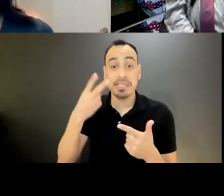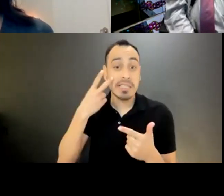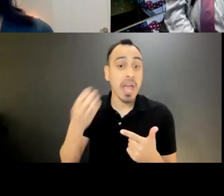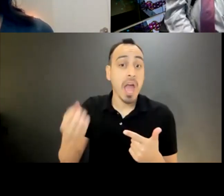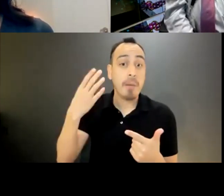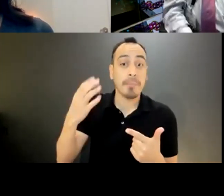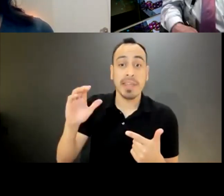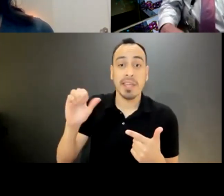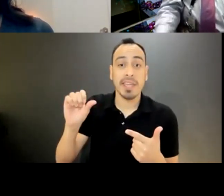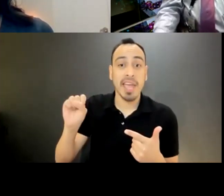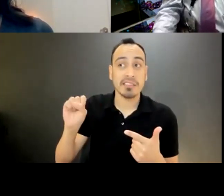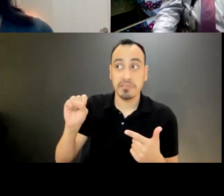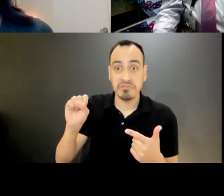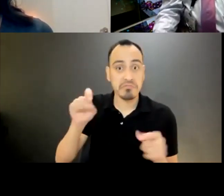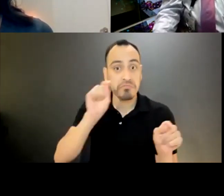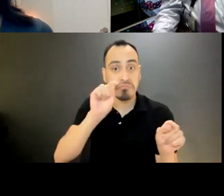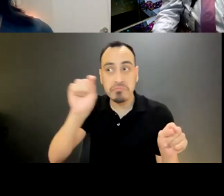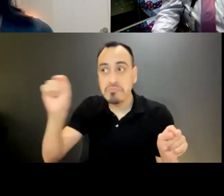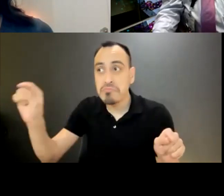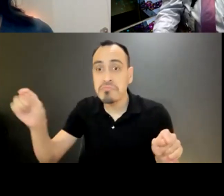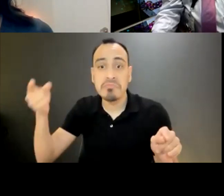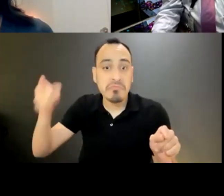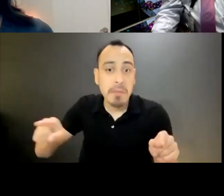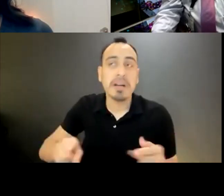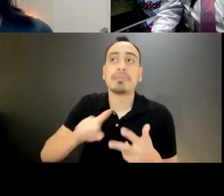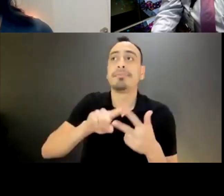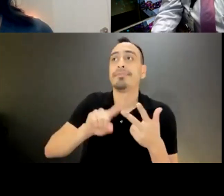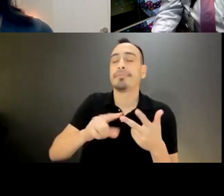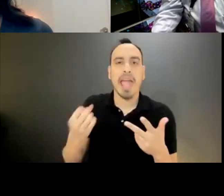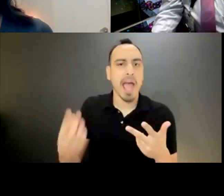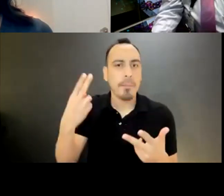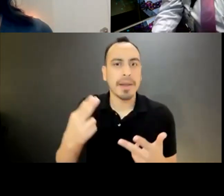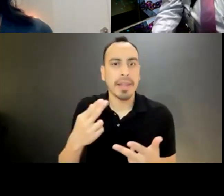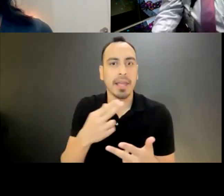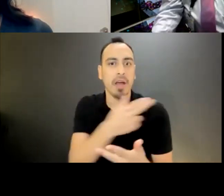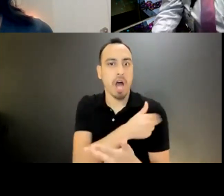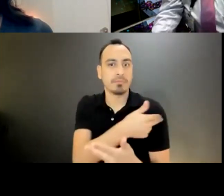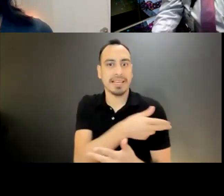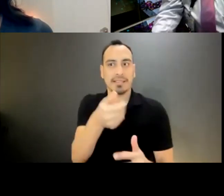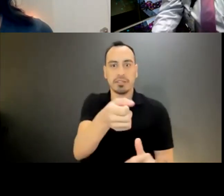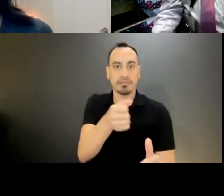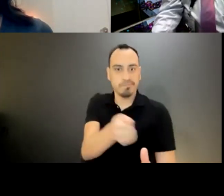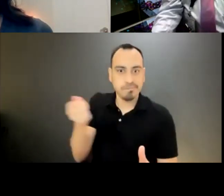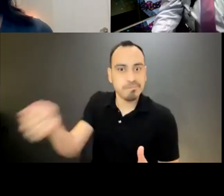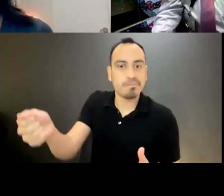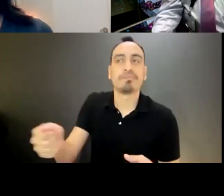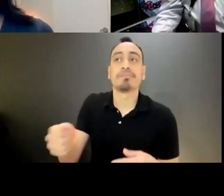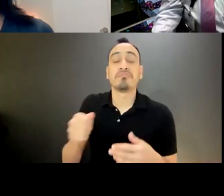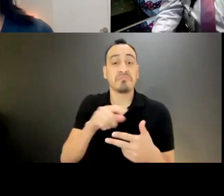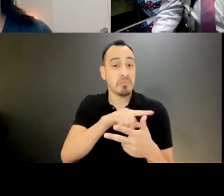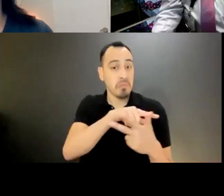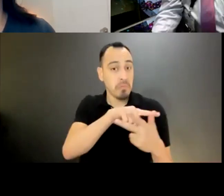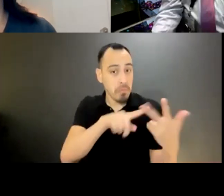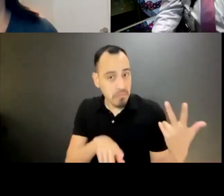in and how the number of hospitalizations. And based on that, the state